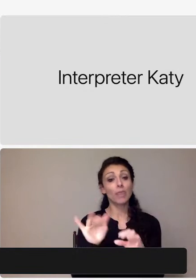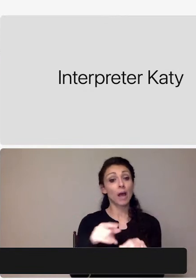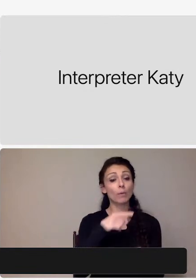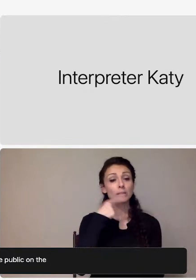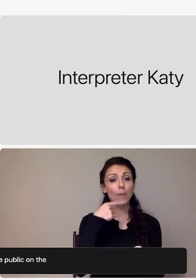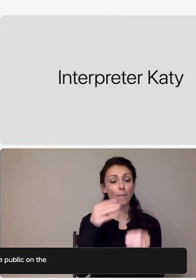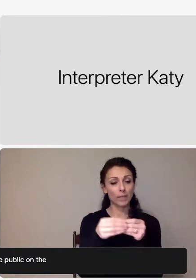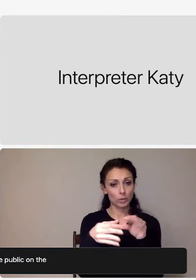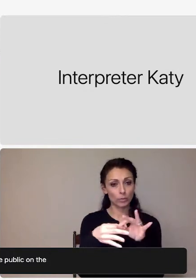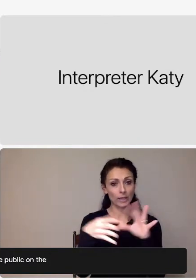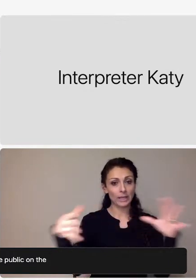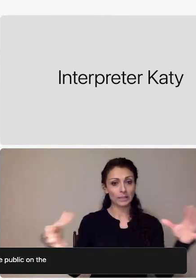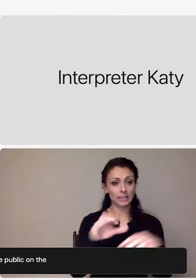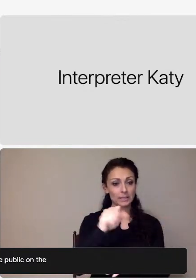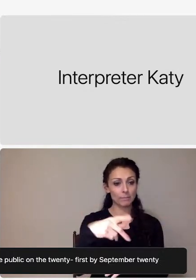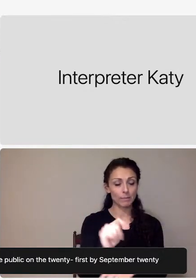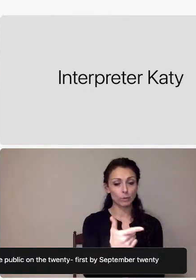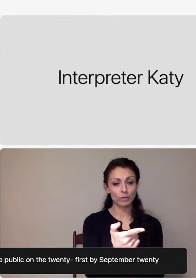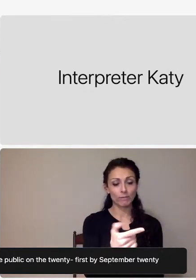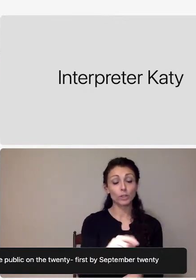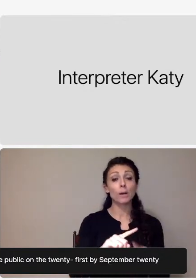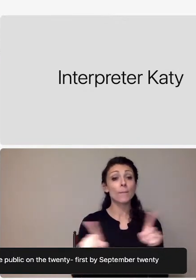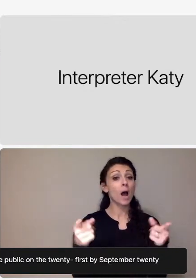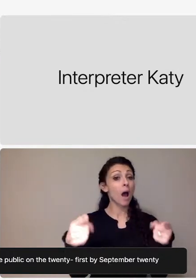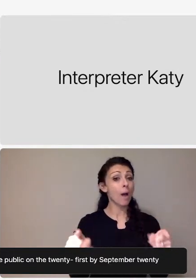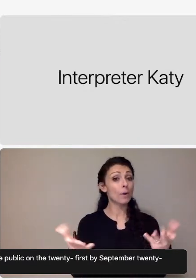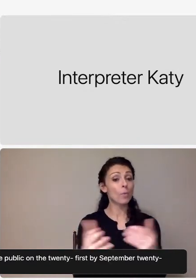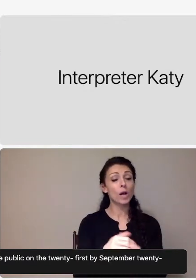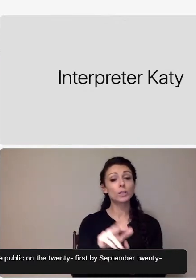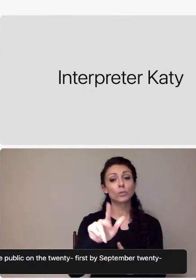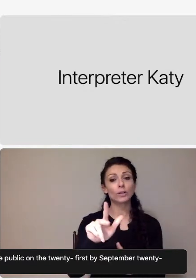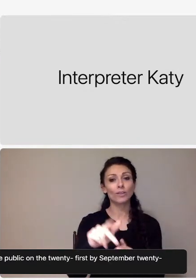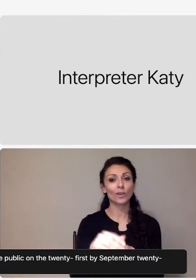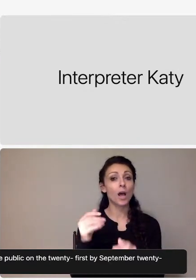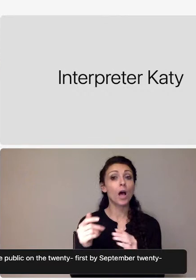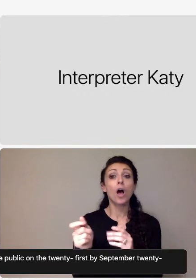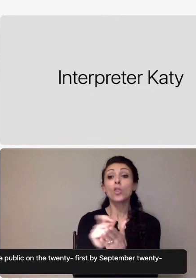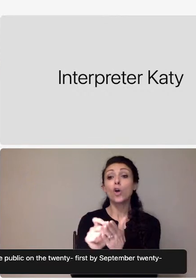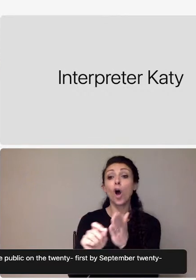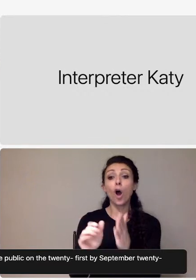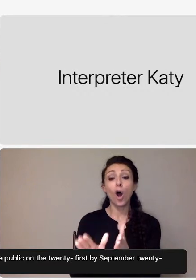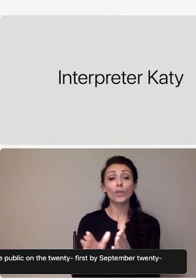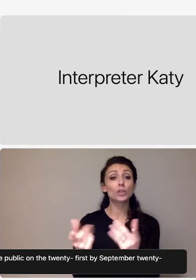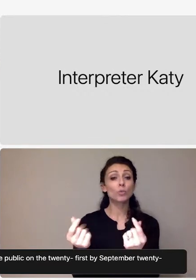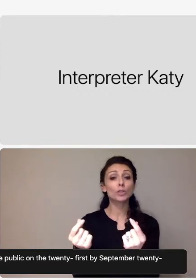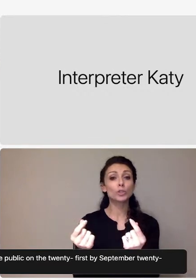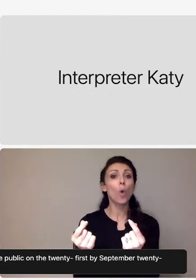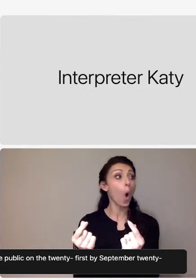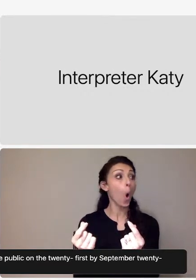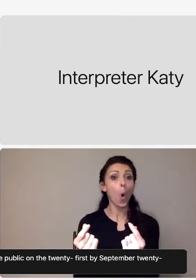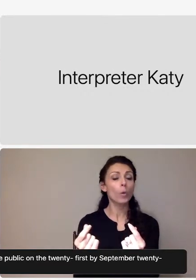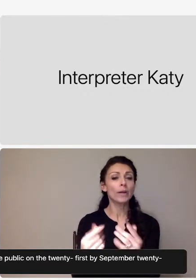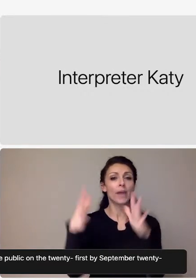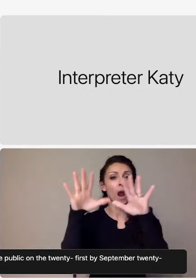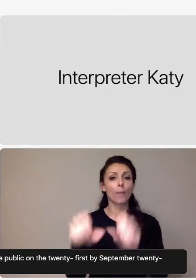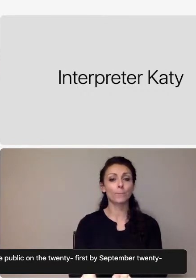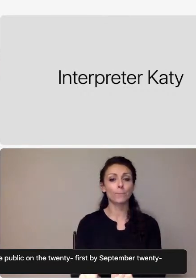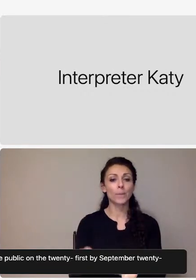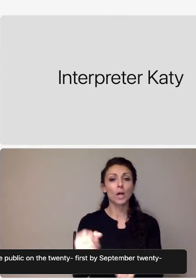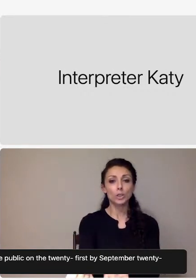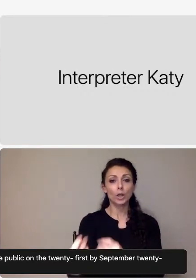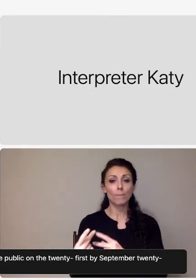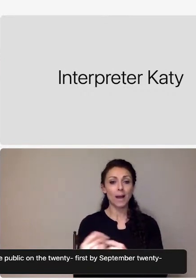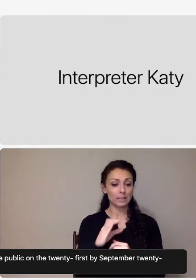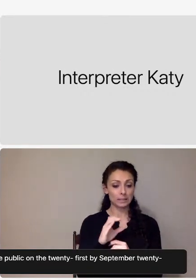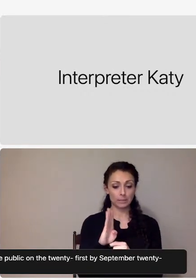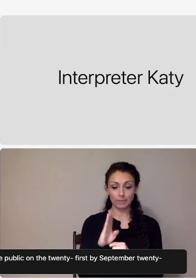21st by september 23rd the authors actually retracted the article um cbc